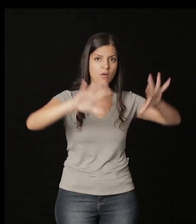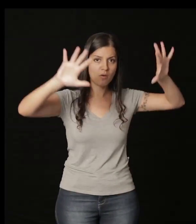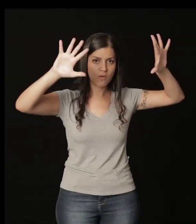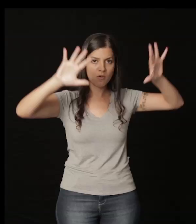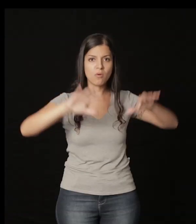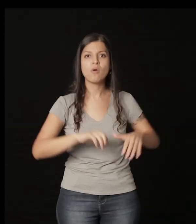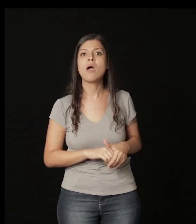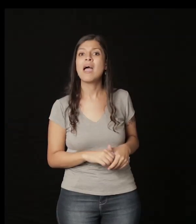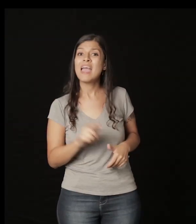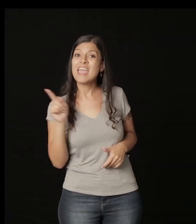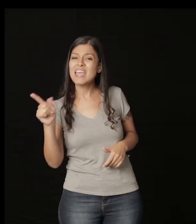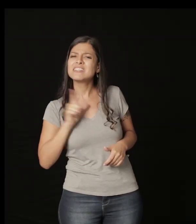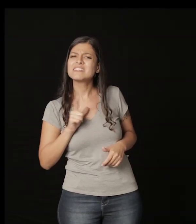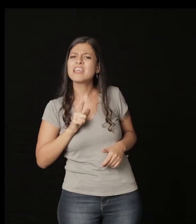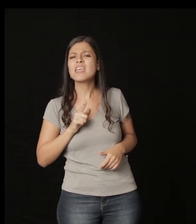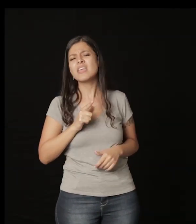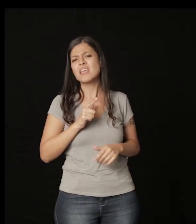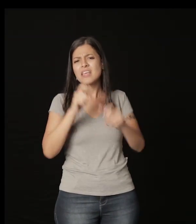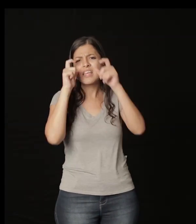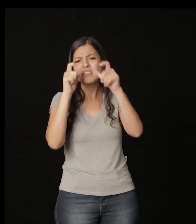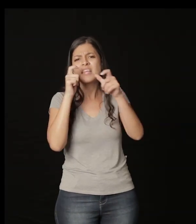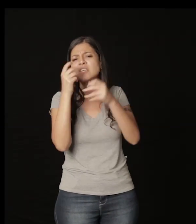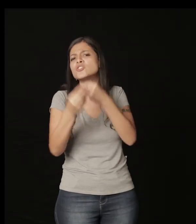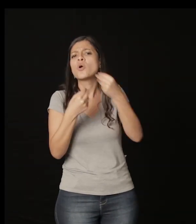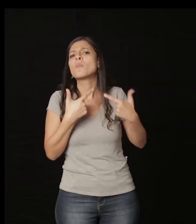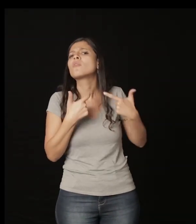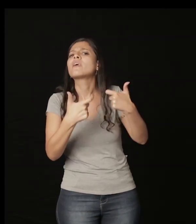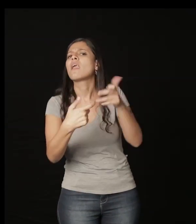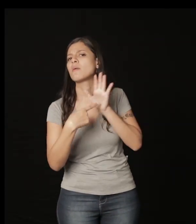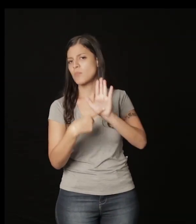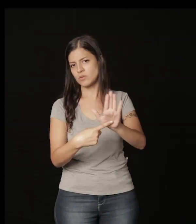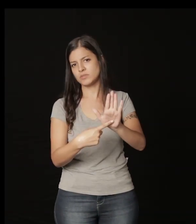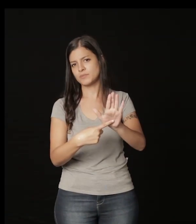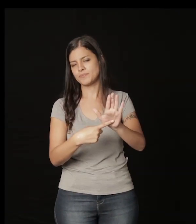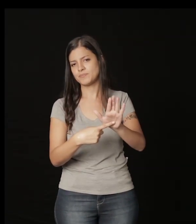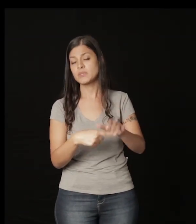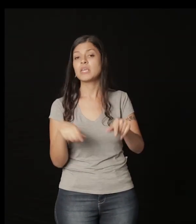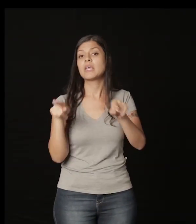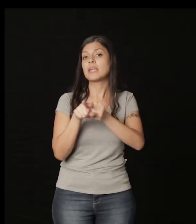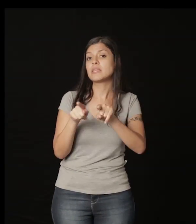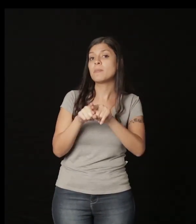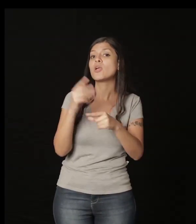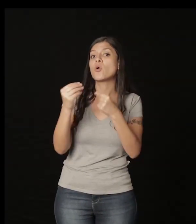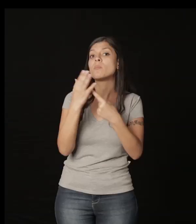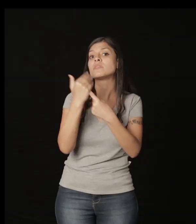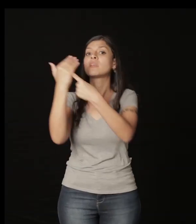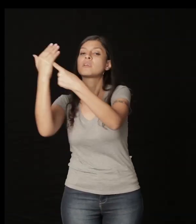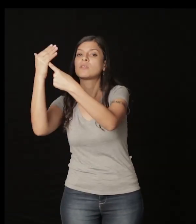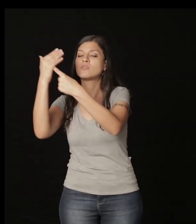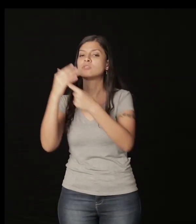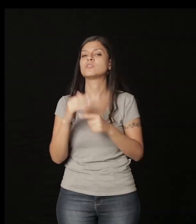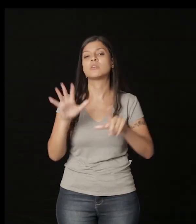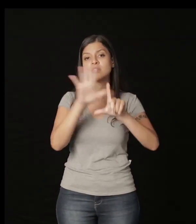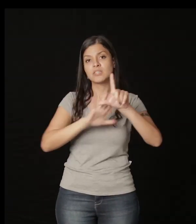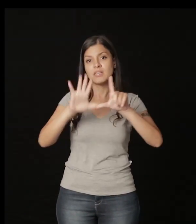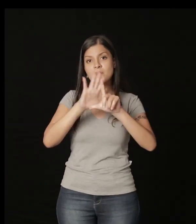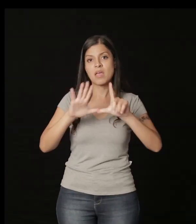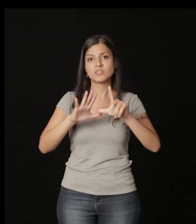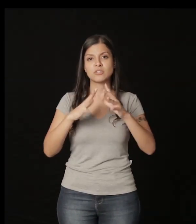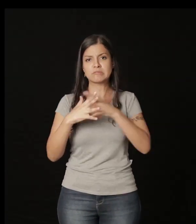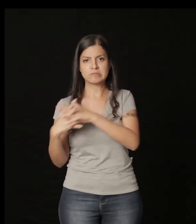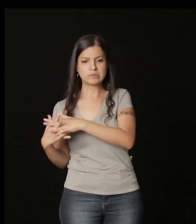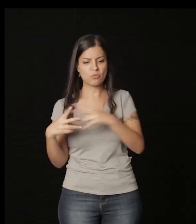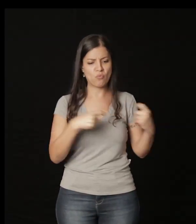bombs. So he was very interested in the depiction of war and the idea of the technology